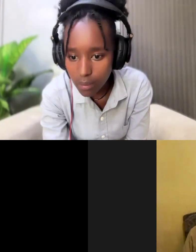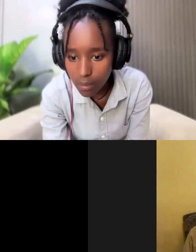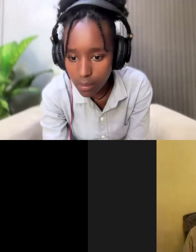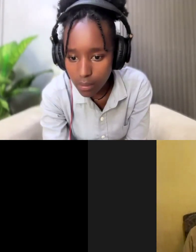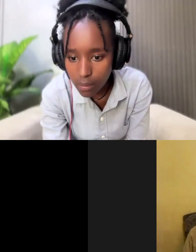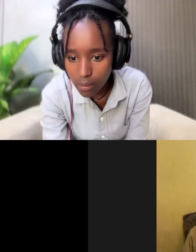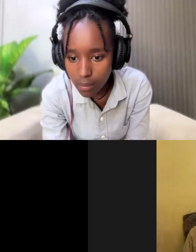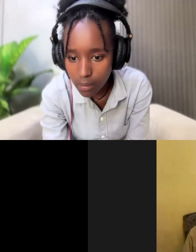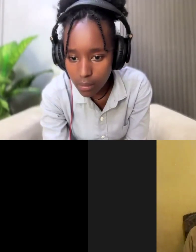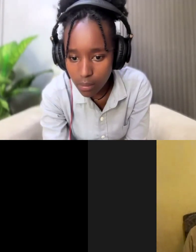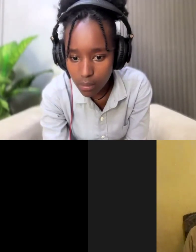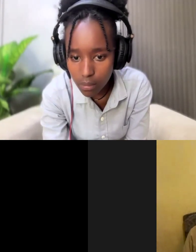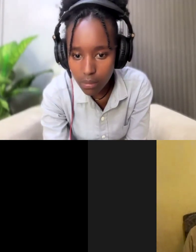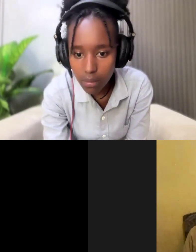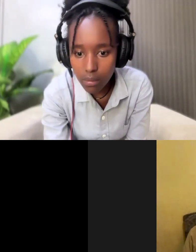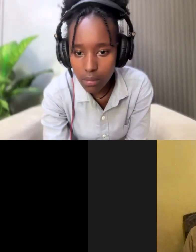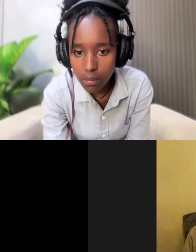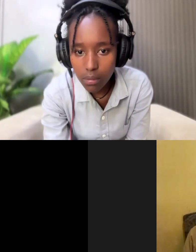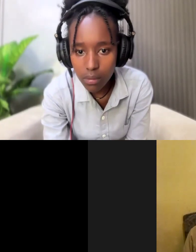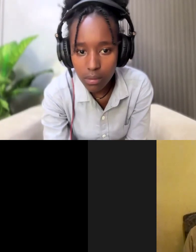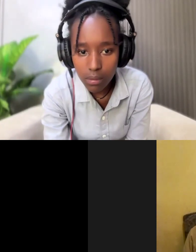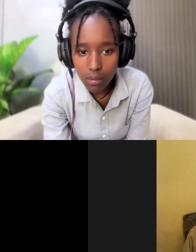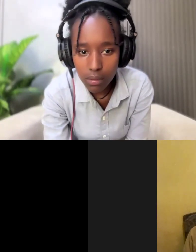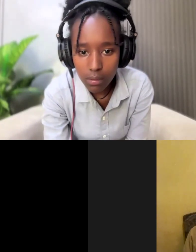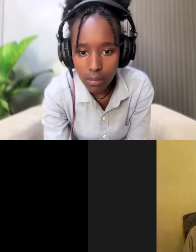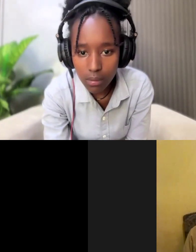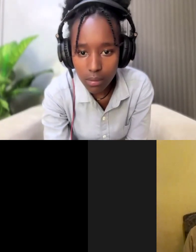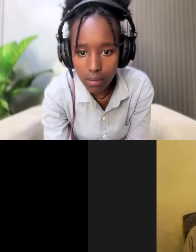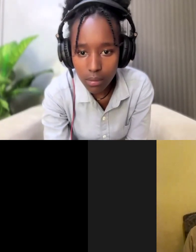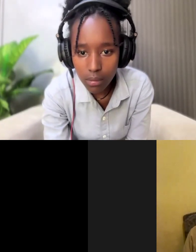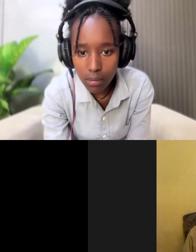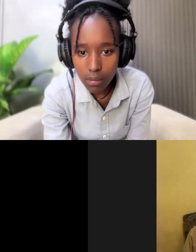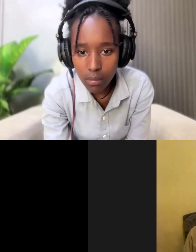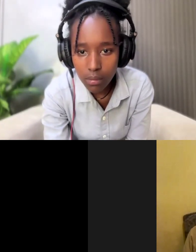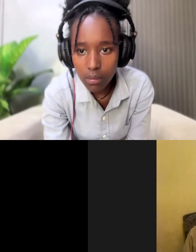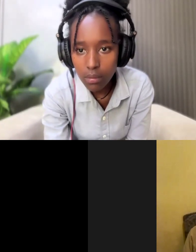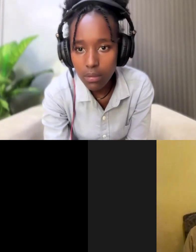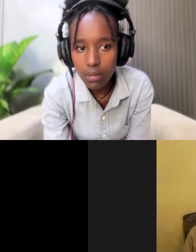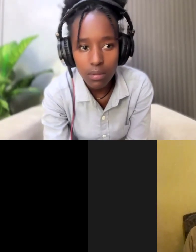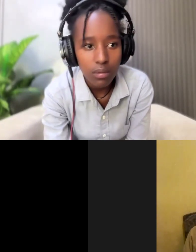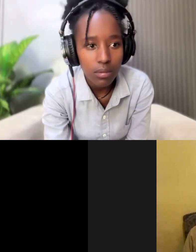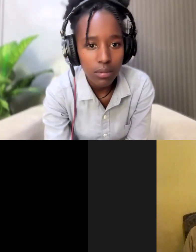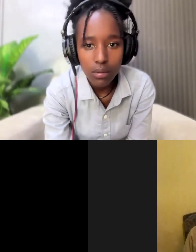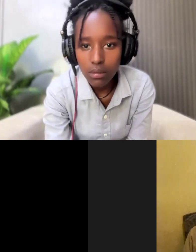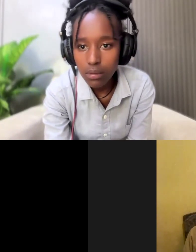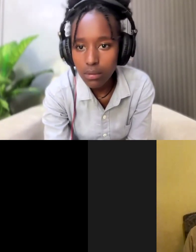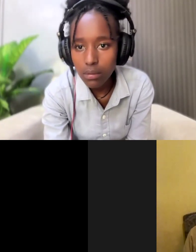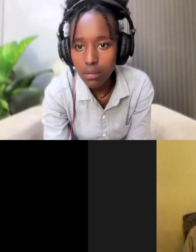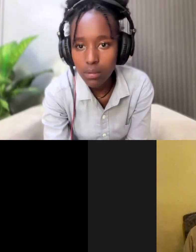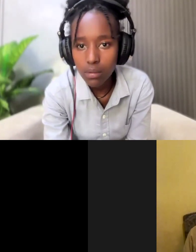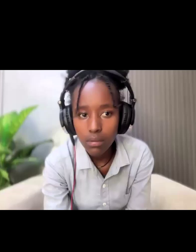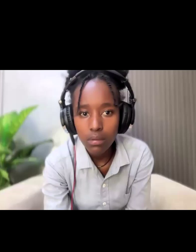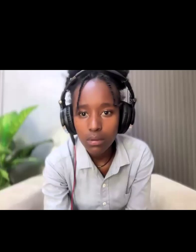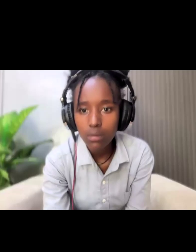We're up to time, Rich. Really. I know. All right. I'm sorry about that. If you, I'm going to put my email address in